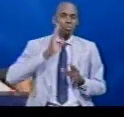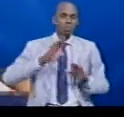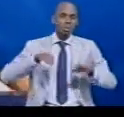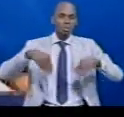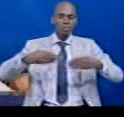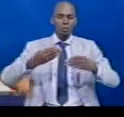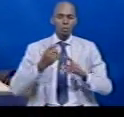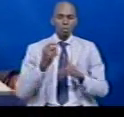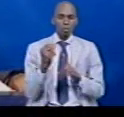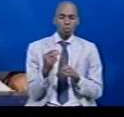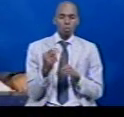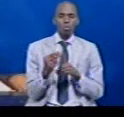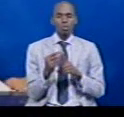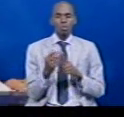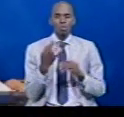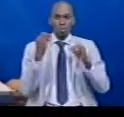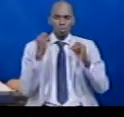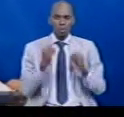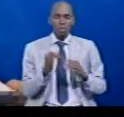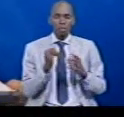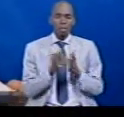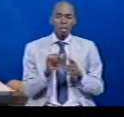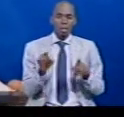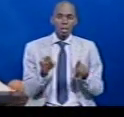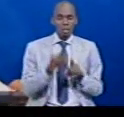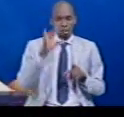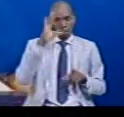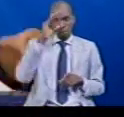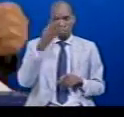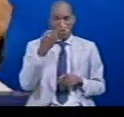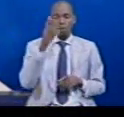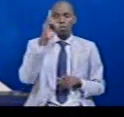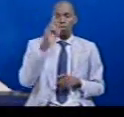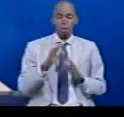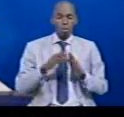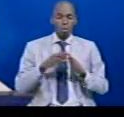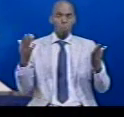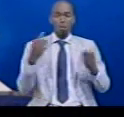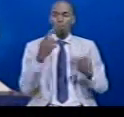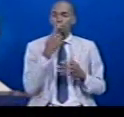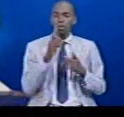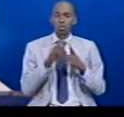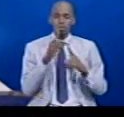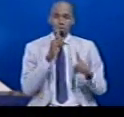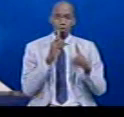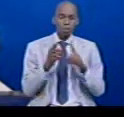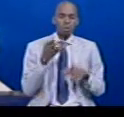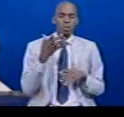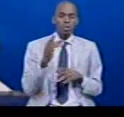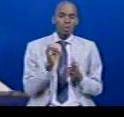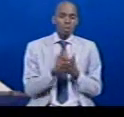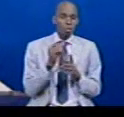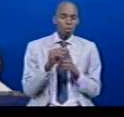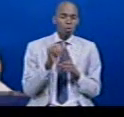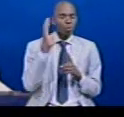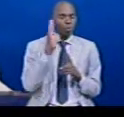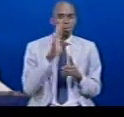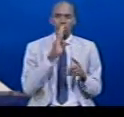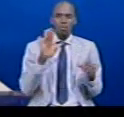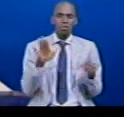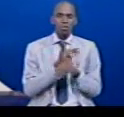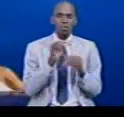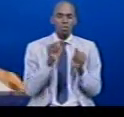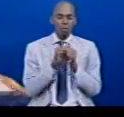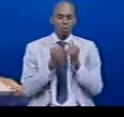he open his mouth to declare the word of God, the word will come with fire, with authority, with